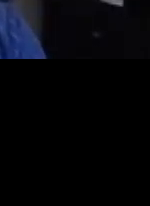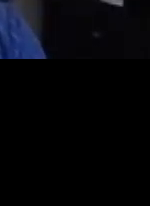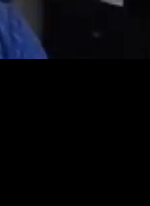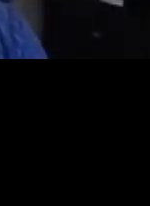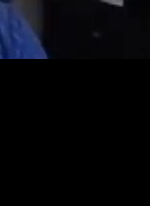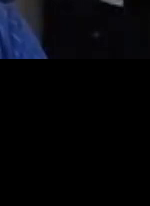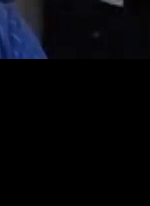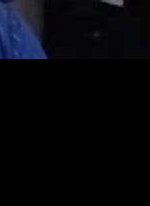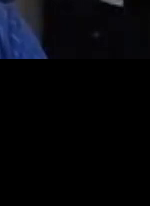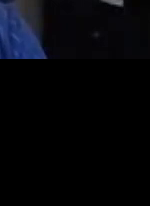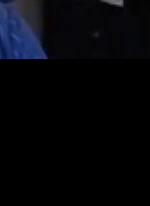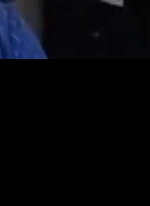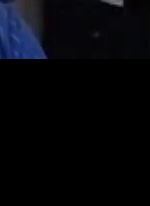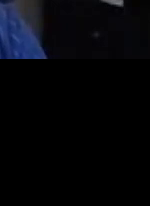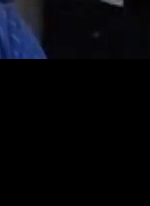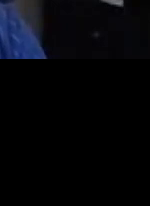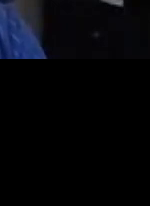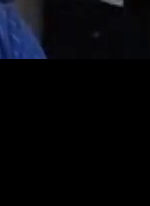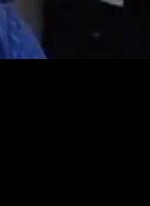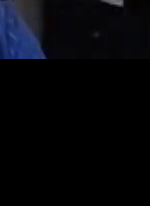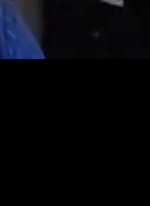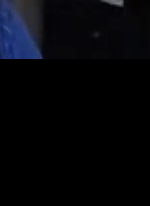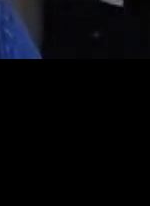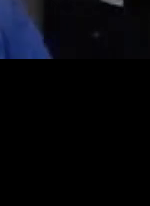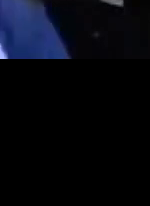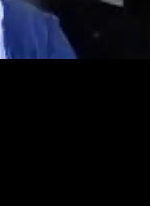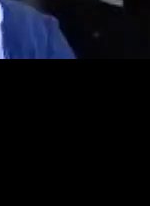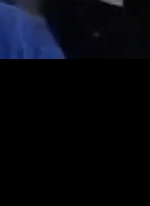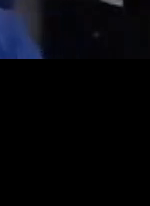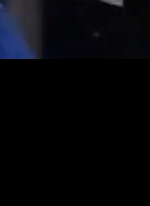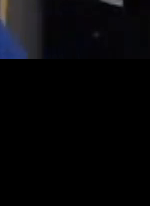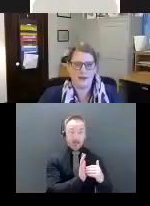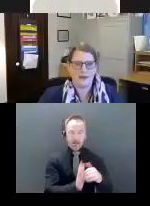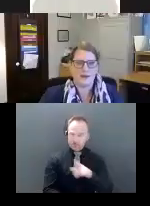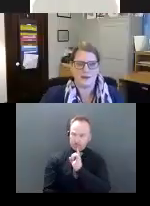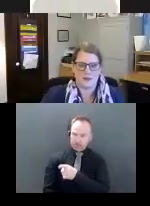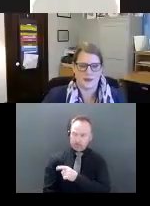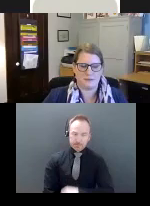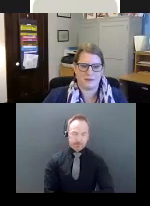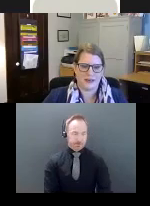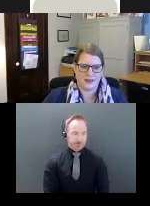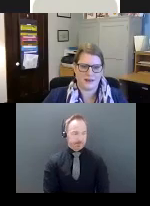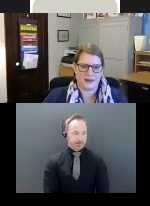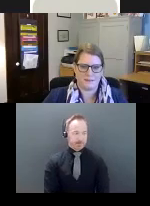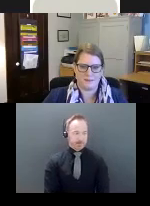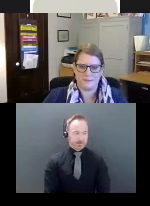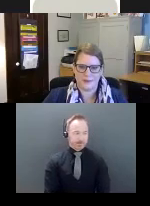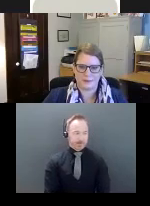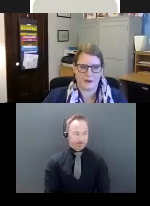Actually, if you want to just bring that same Sure. one up, I've just got my notes Sure. set up here. And